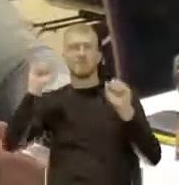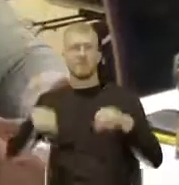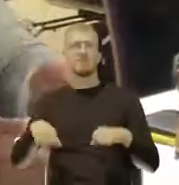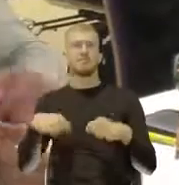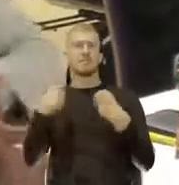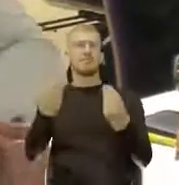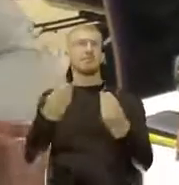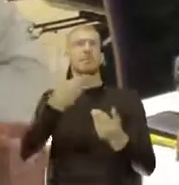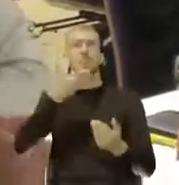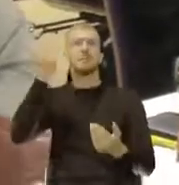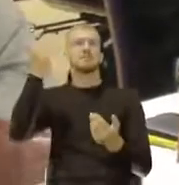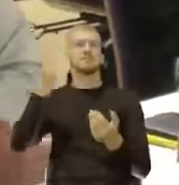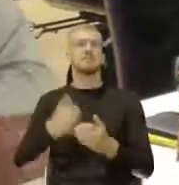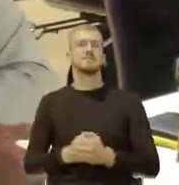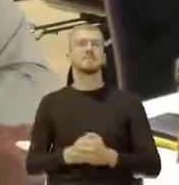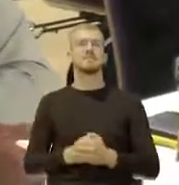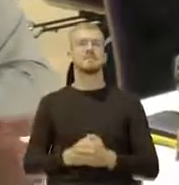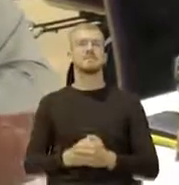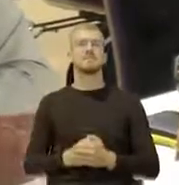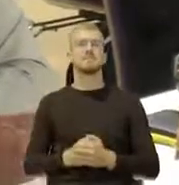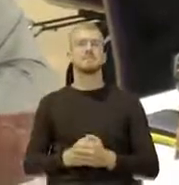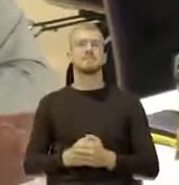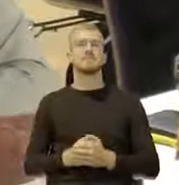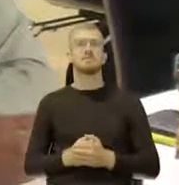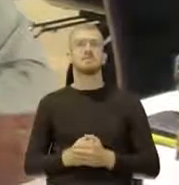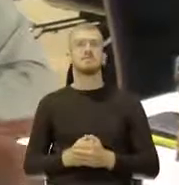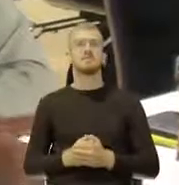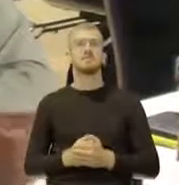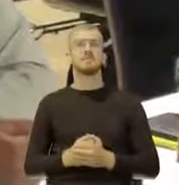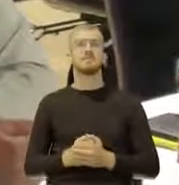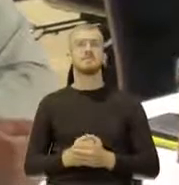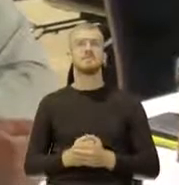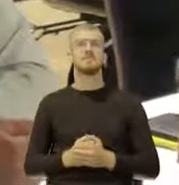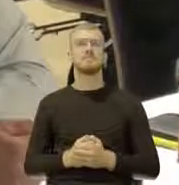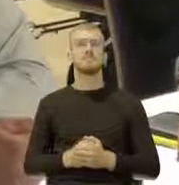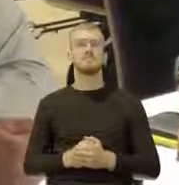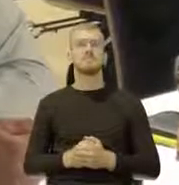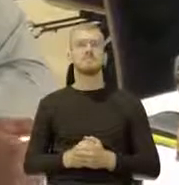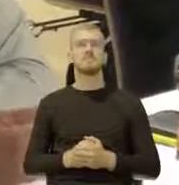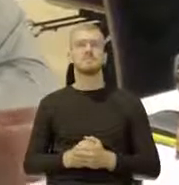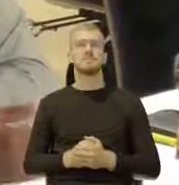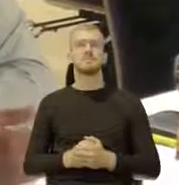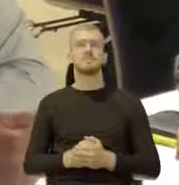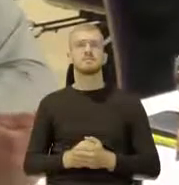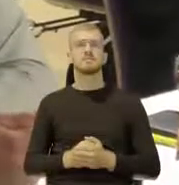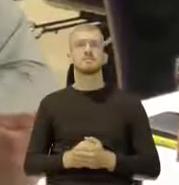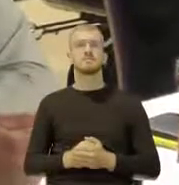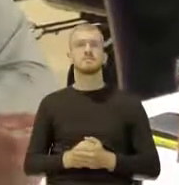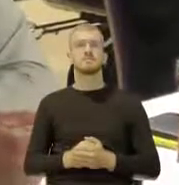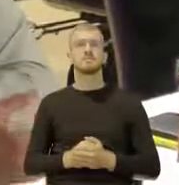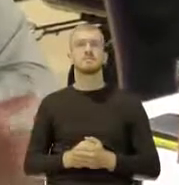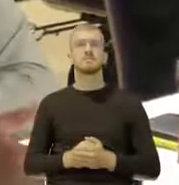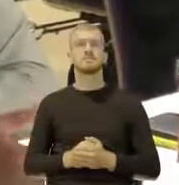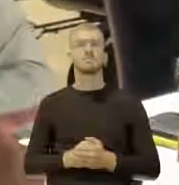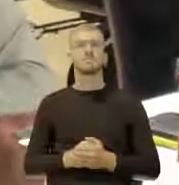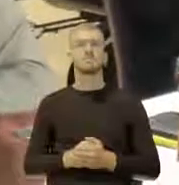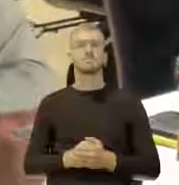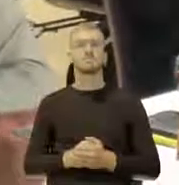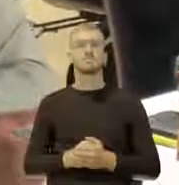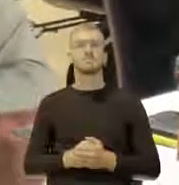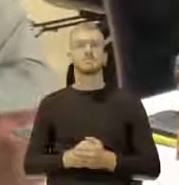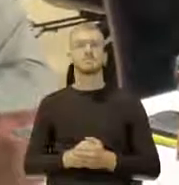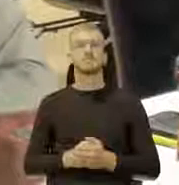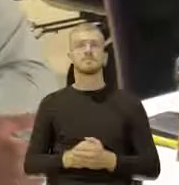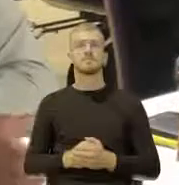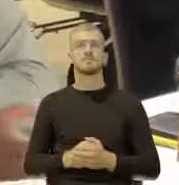So as a union, I'm so grateful to UN Habitat and other organizers for this project. At